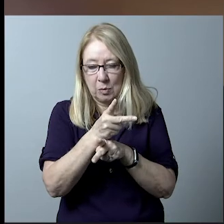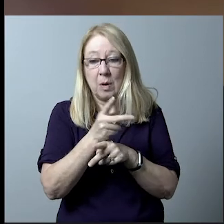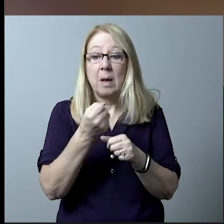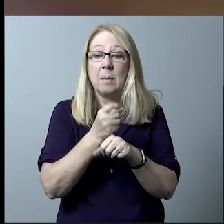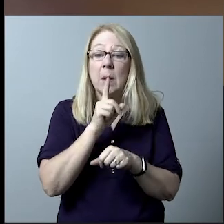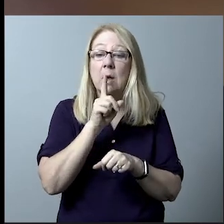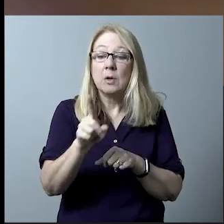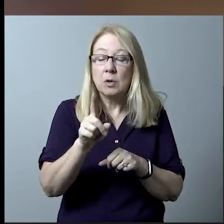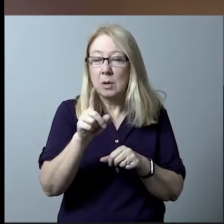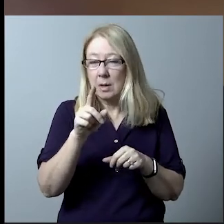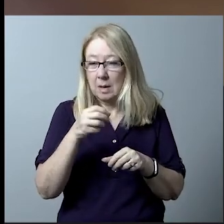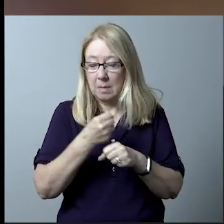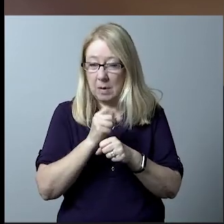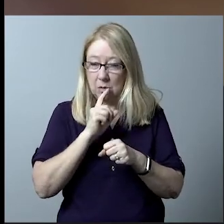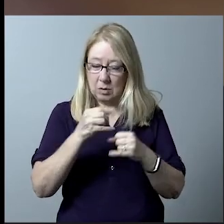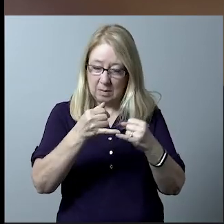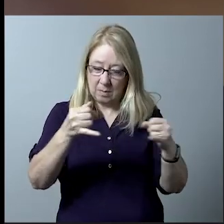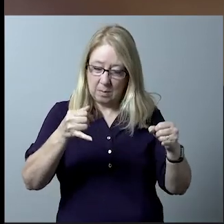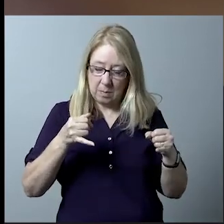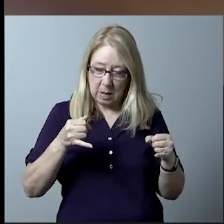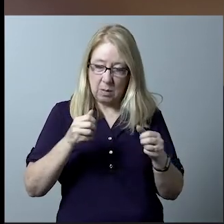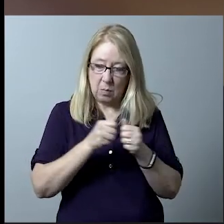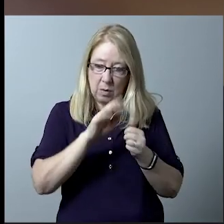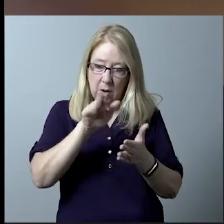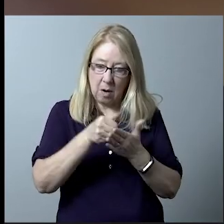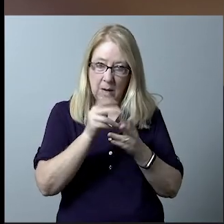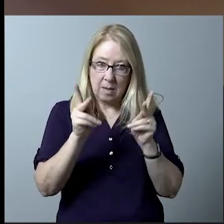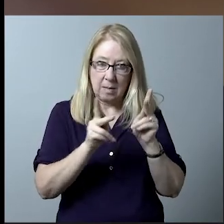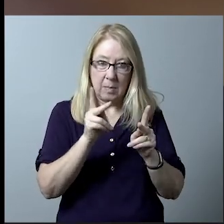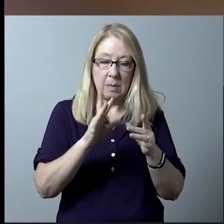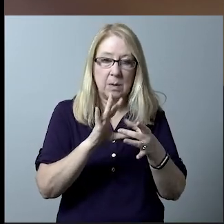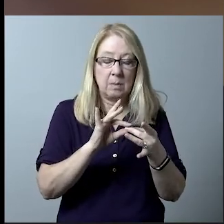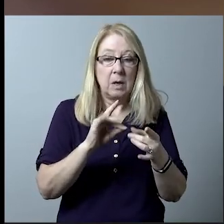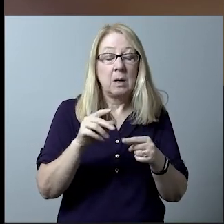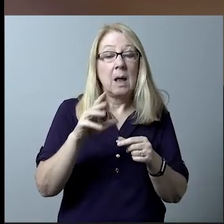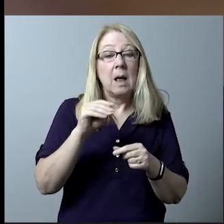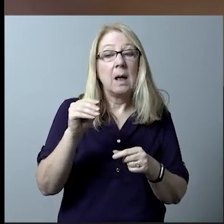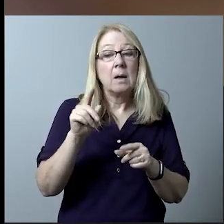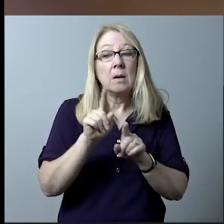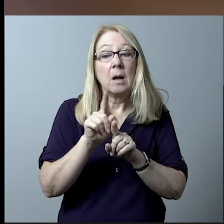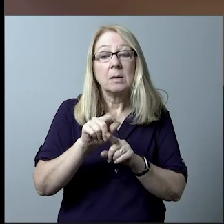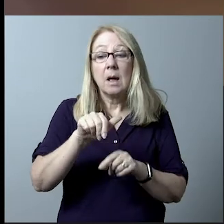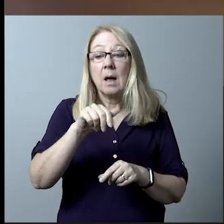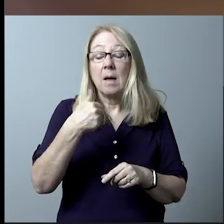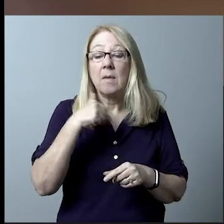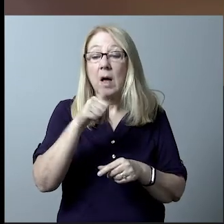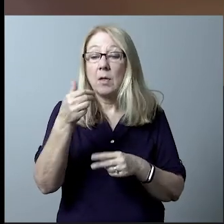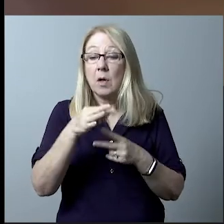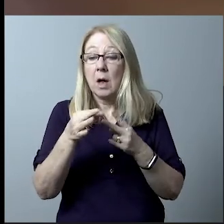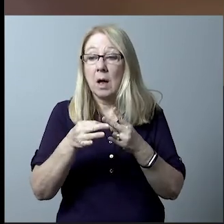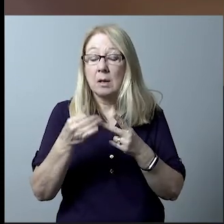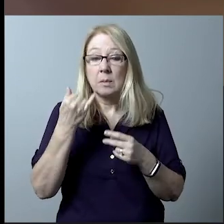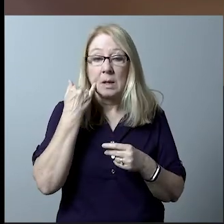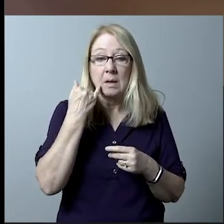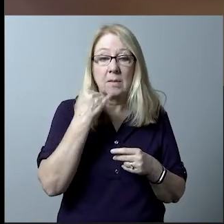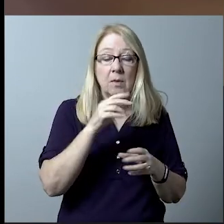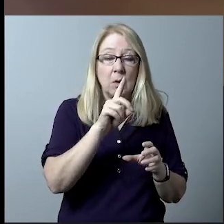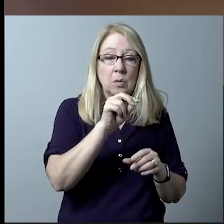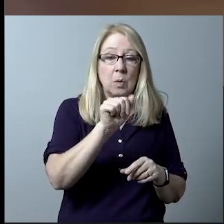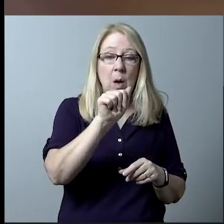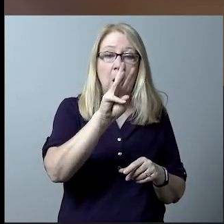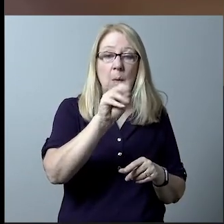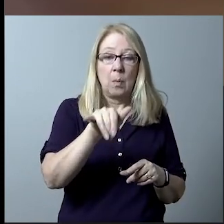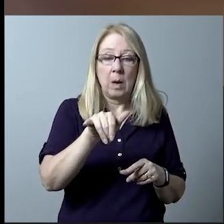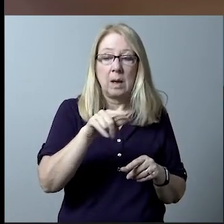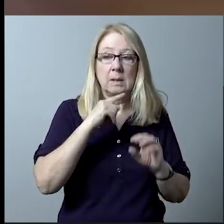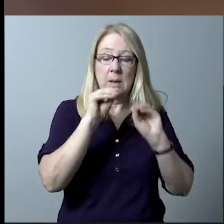supervisor, and then make sure you explore what those boundaries look like with all of the people mentioned. A good alternative is, if you do an